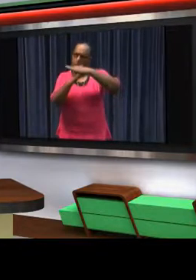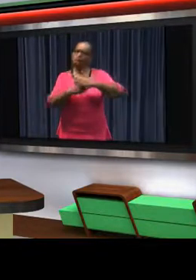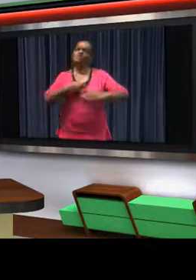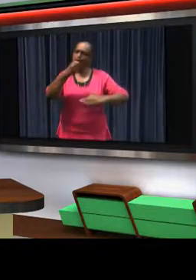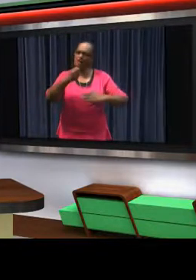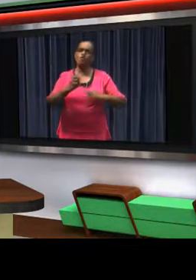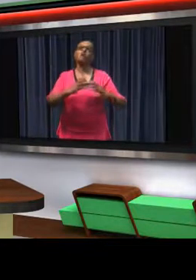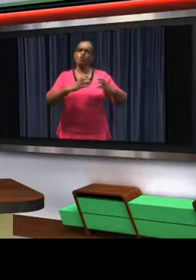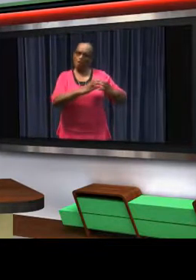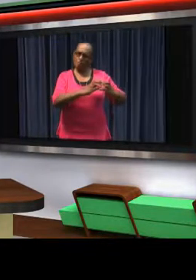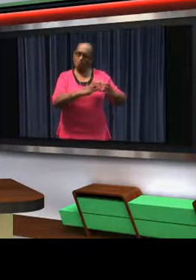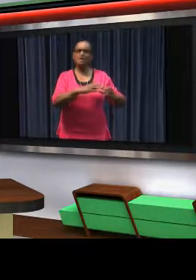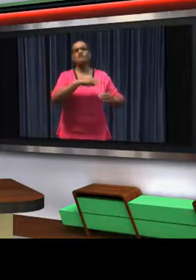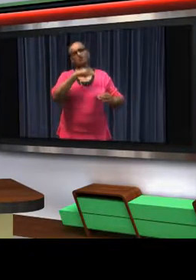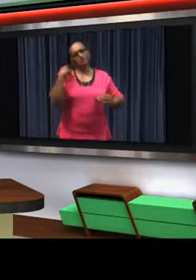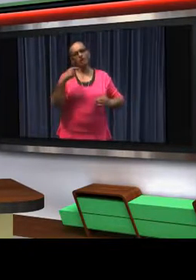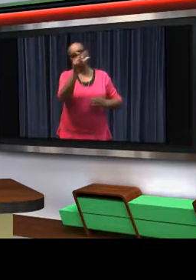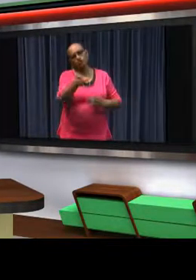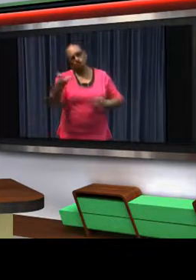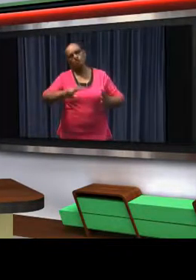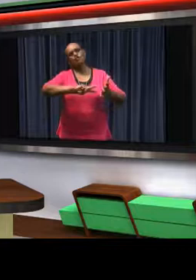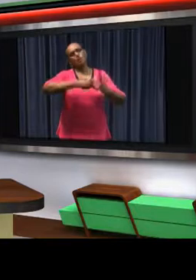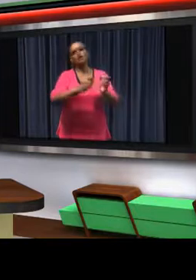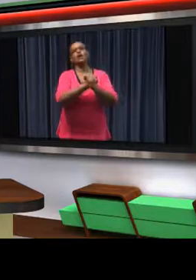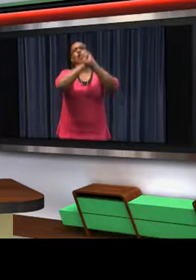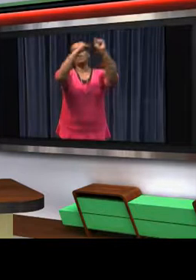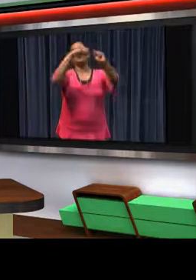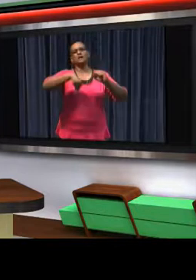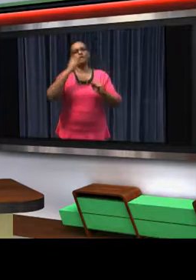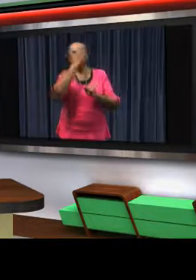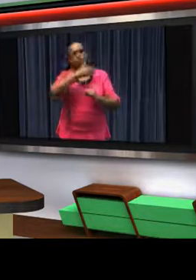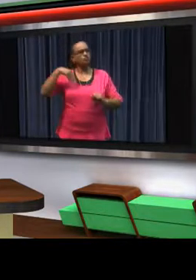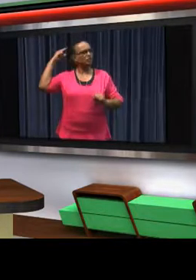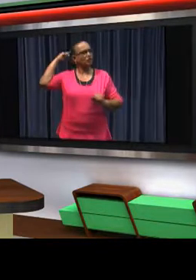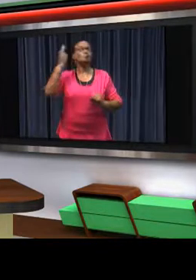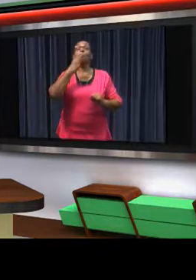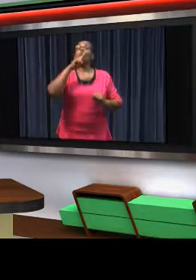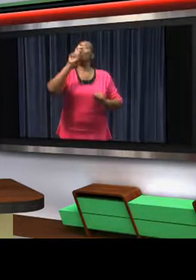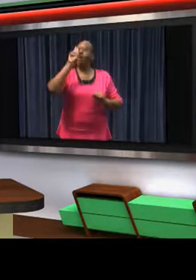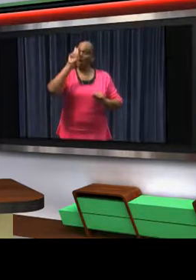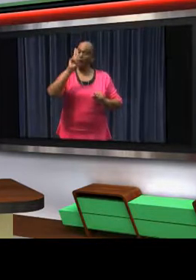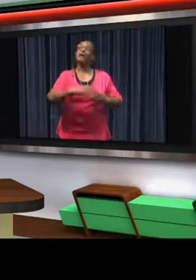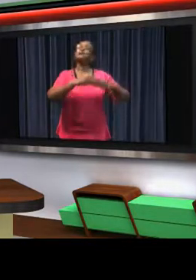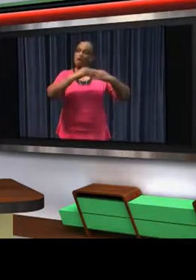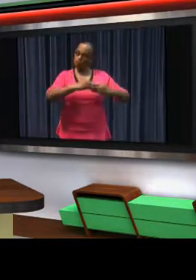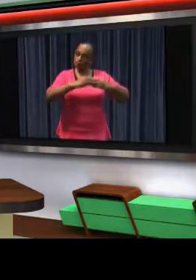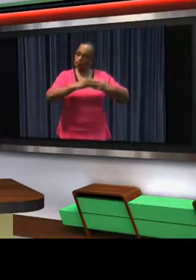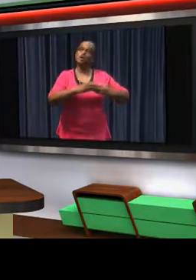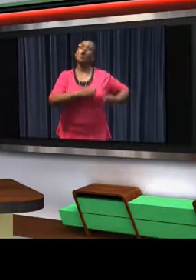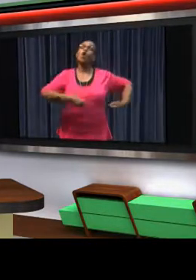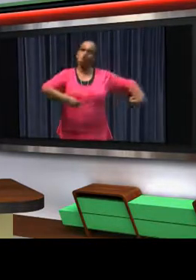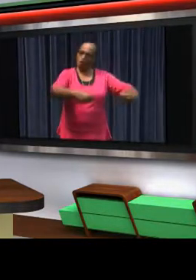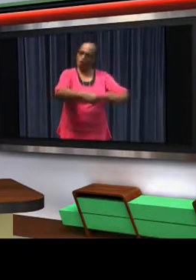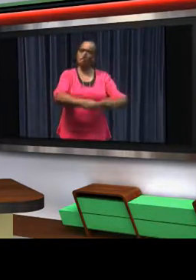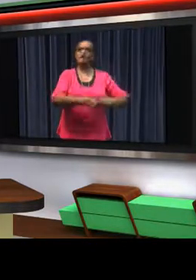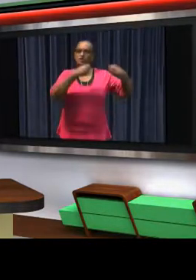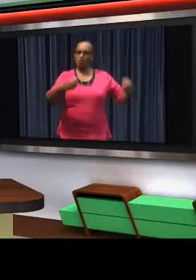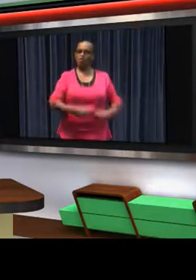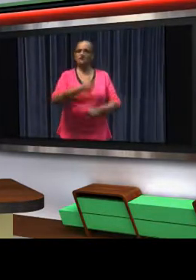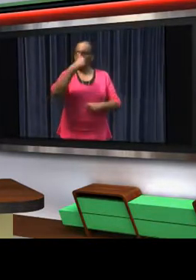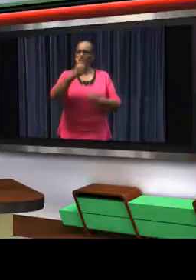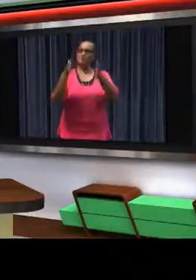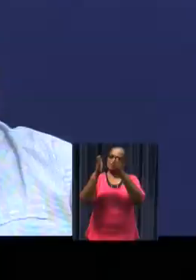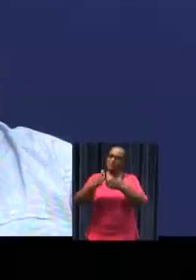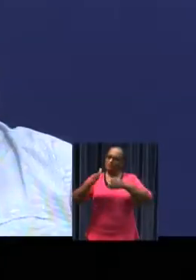support to the committee of victims of political violence in Suriname for the truth and reconciliation conference on the 6th of